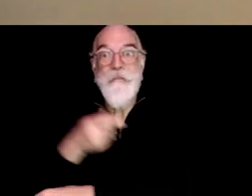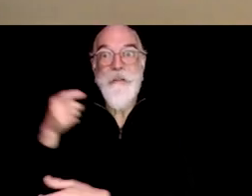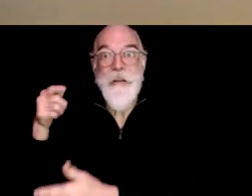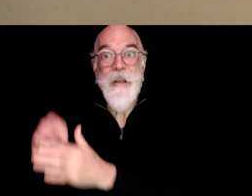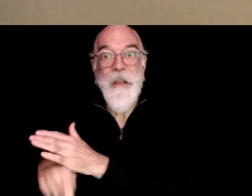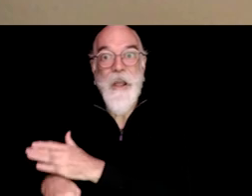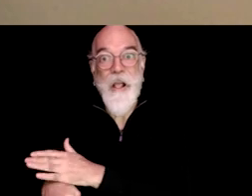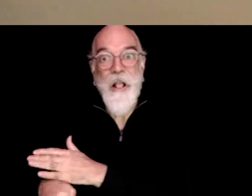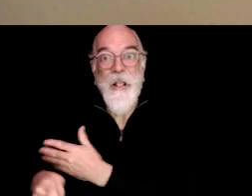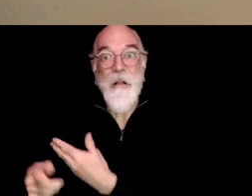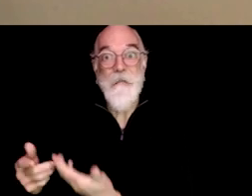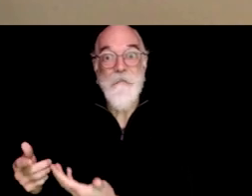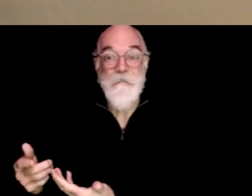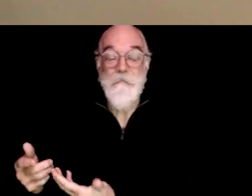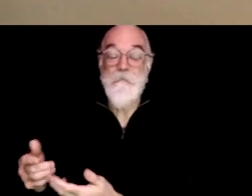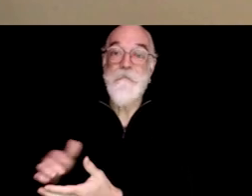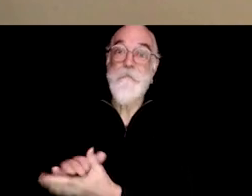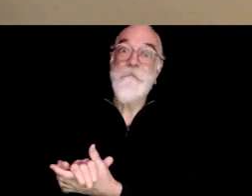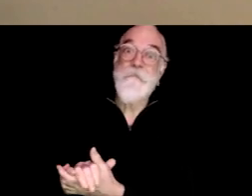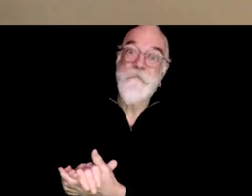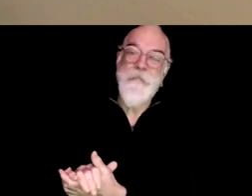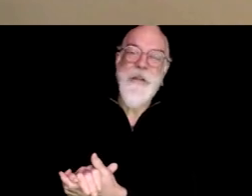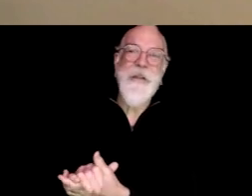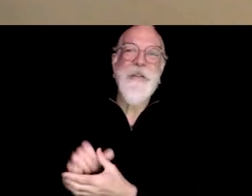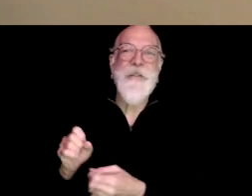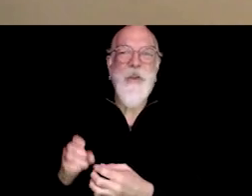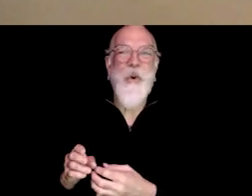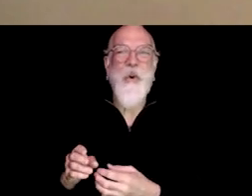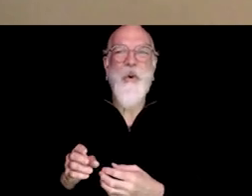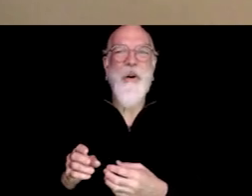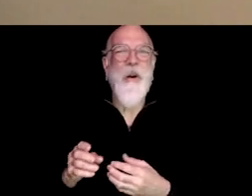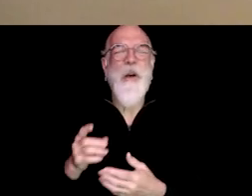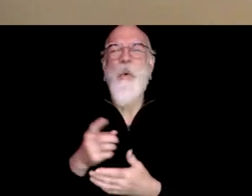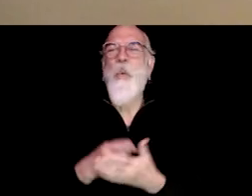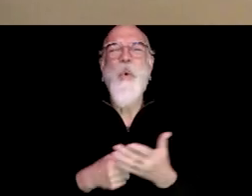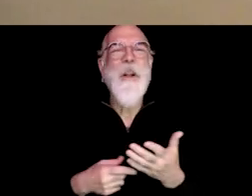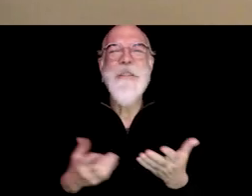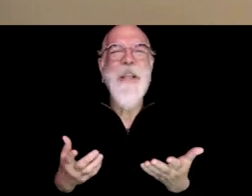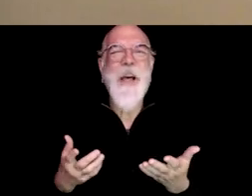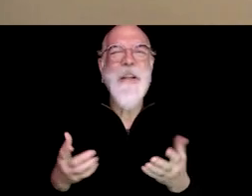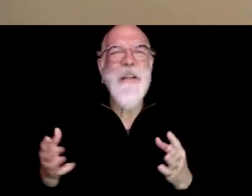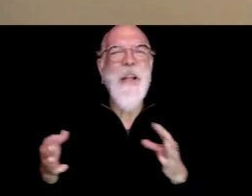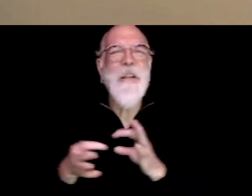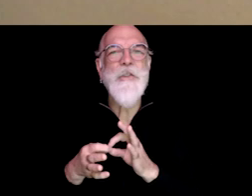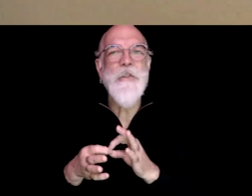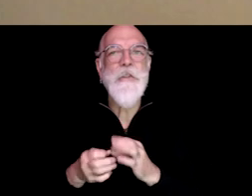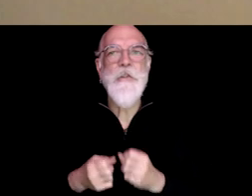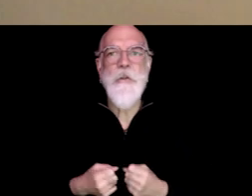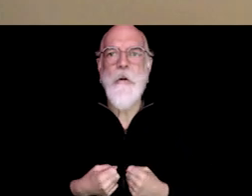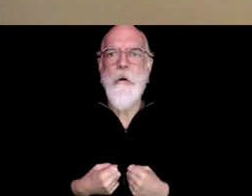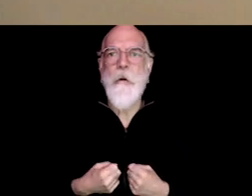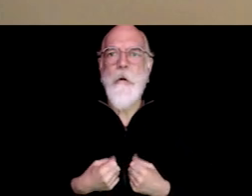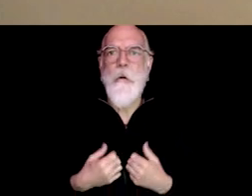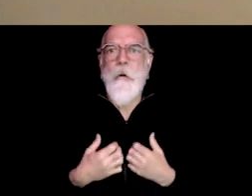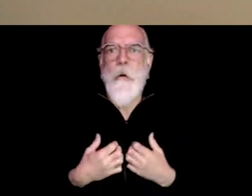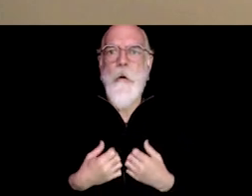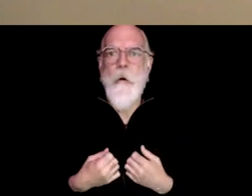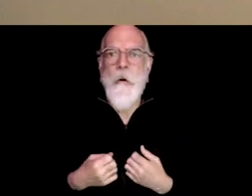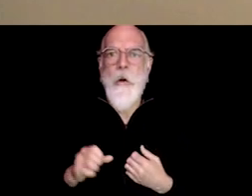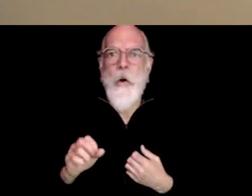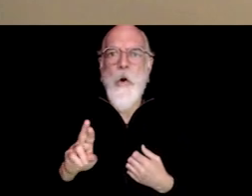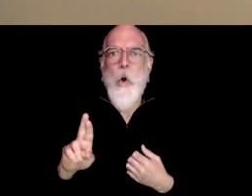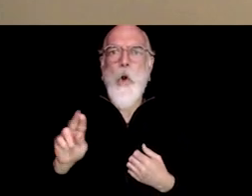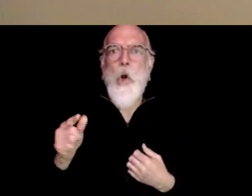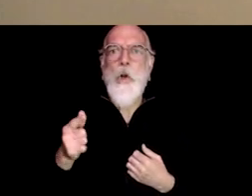think that the connection isn't so much an urge as it is an event and an experience, and that